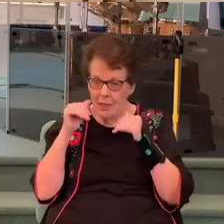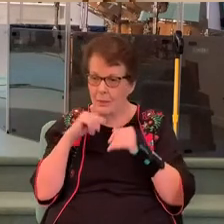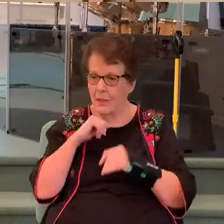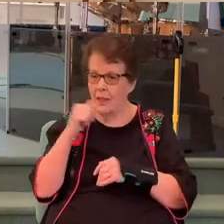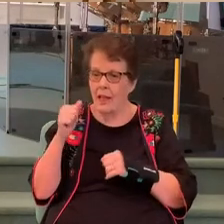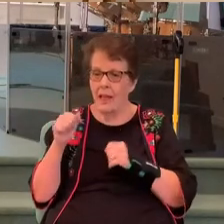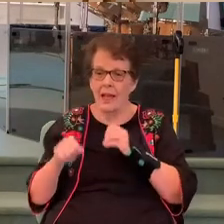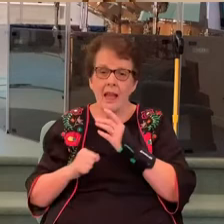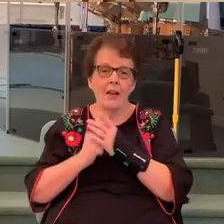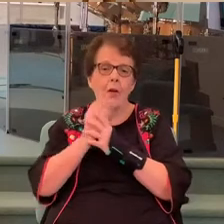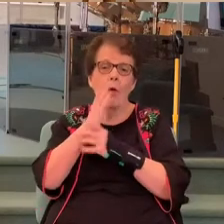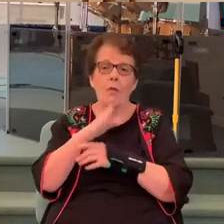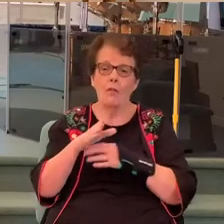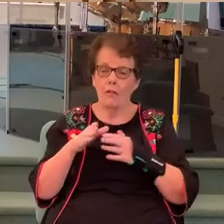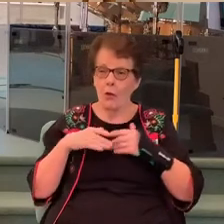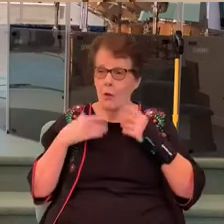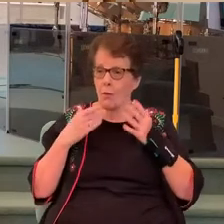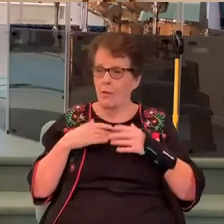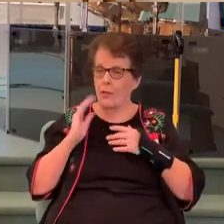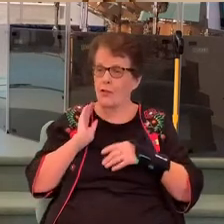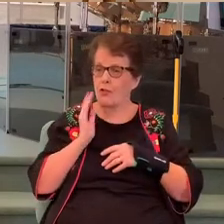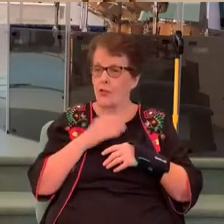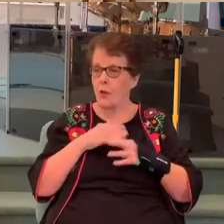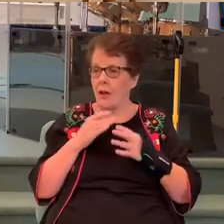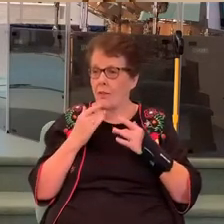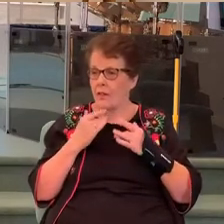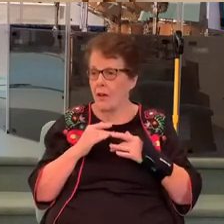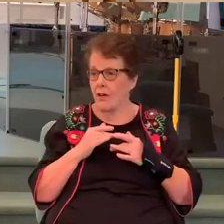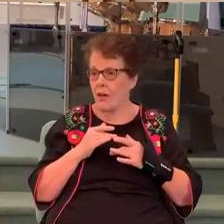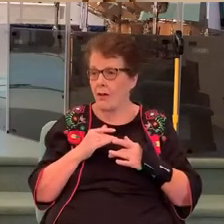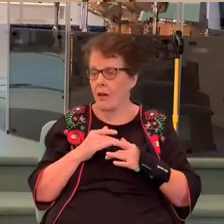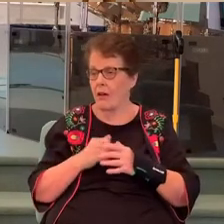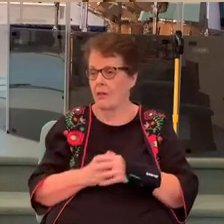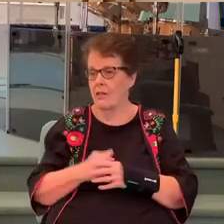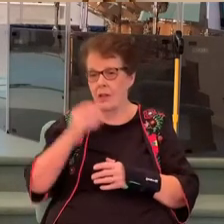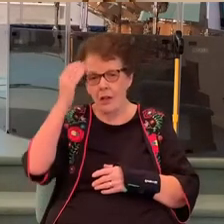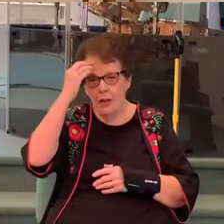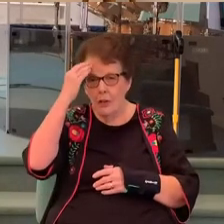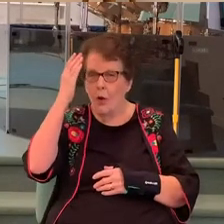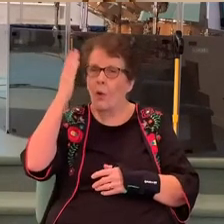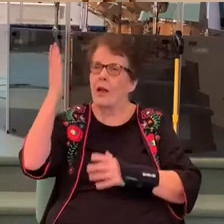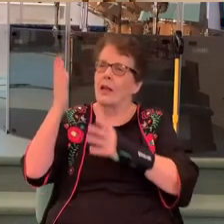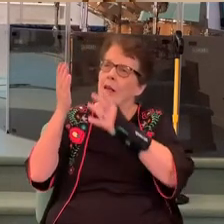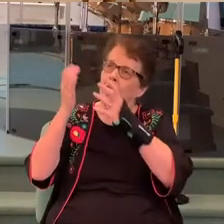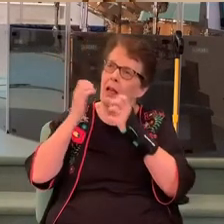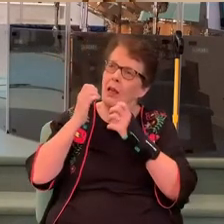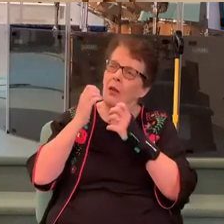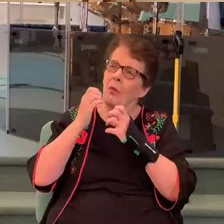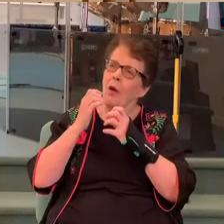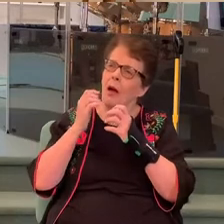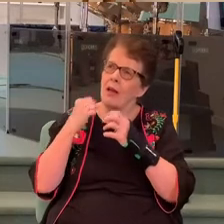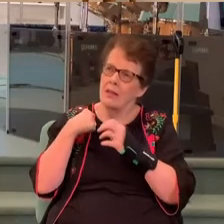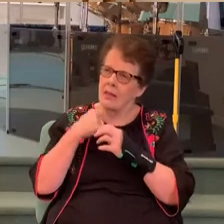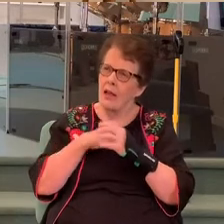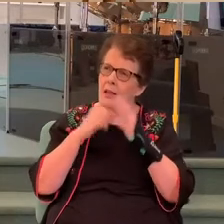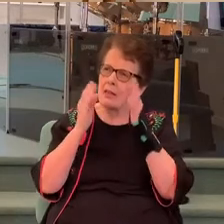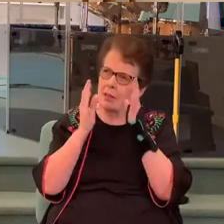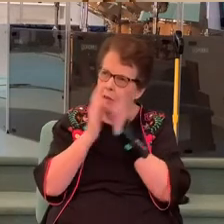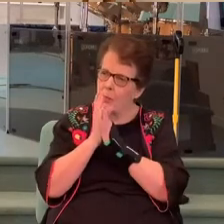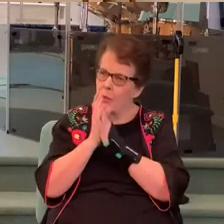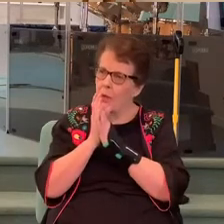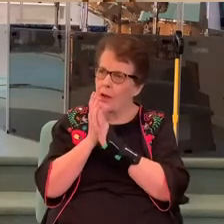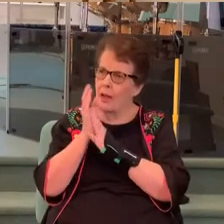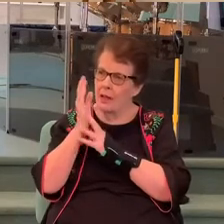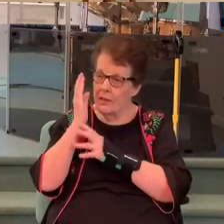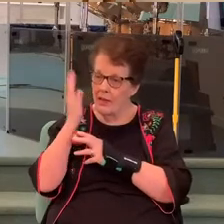our hearts, knowing that the one who has redeemed us longs to hear from us. There's a great English